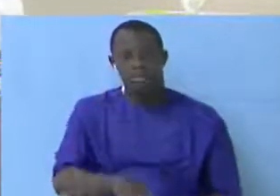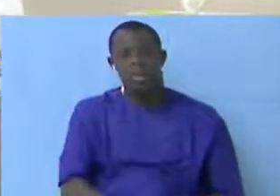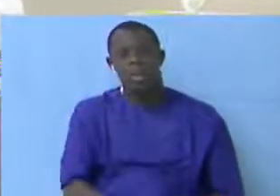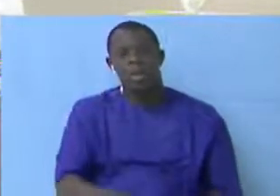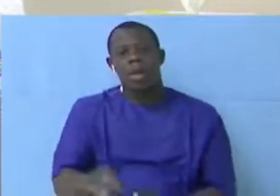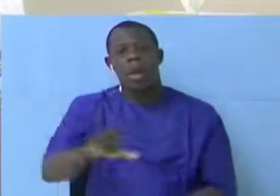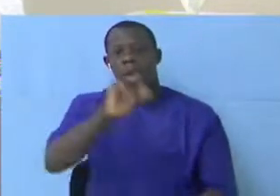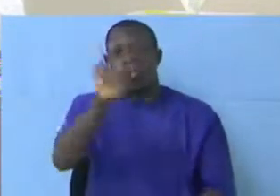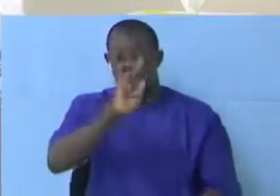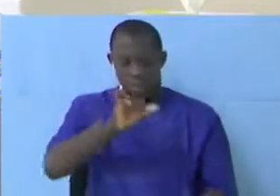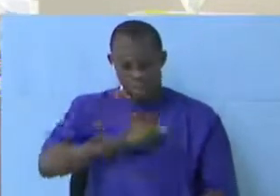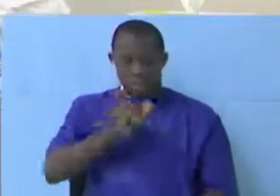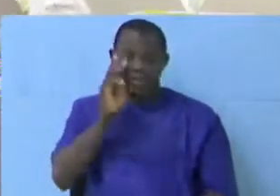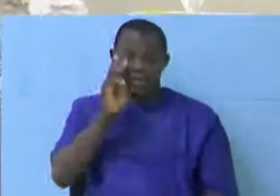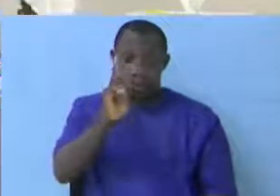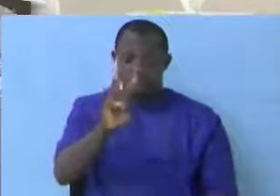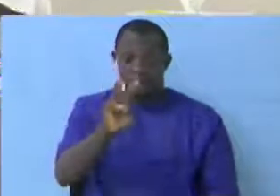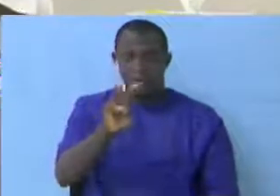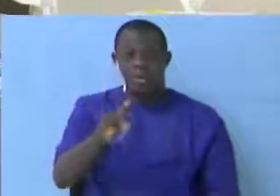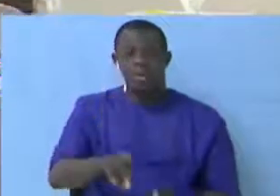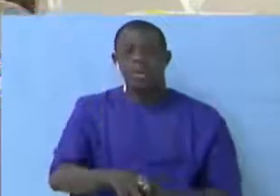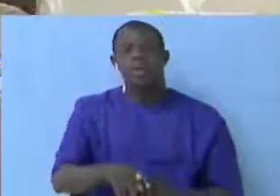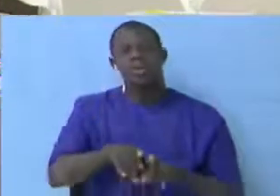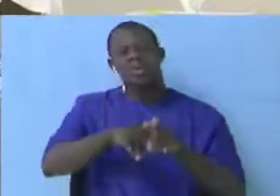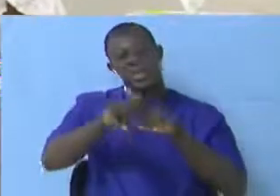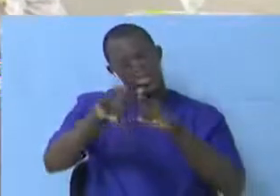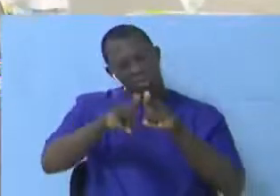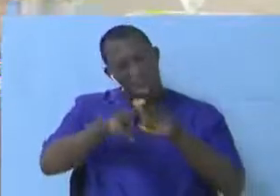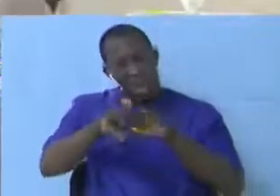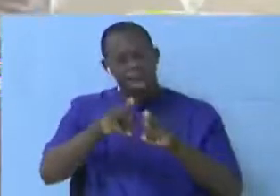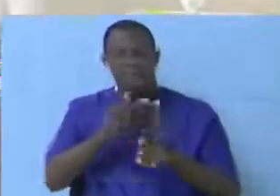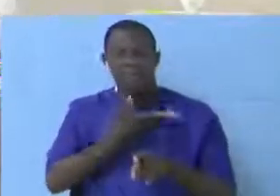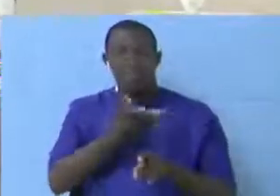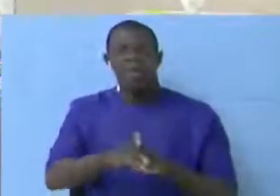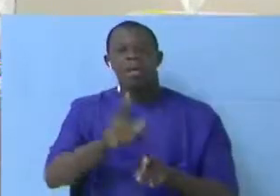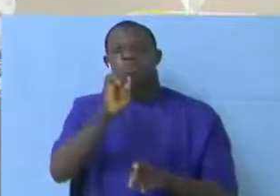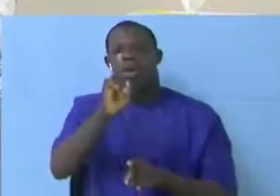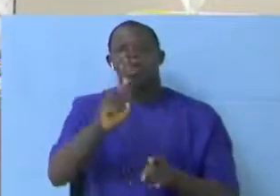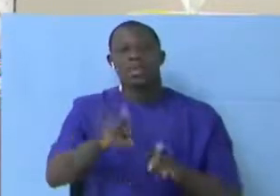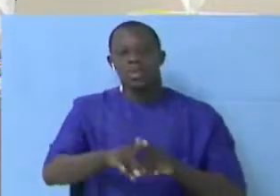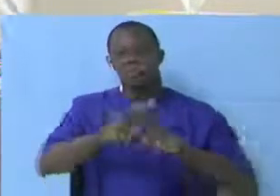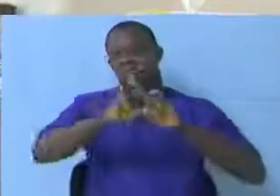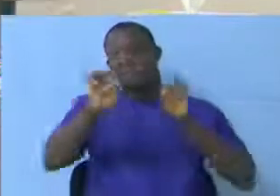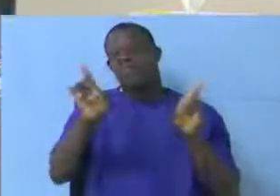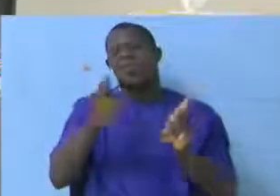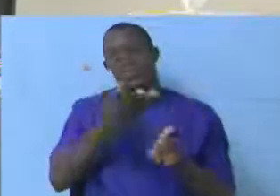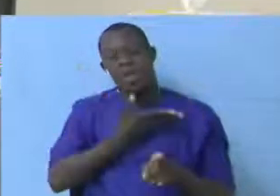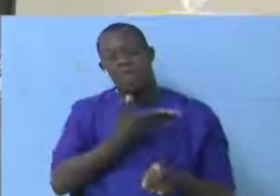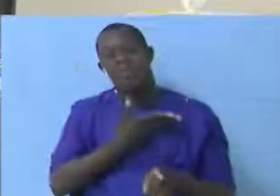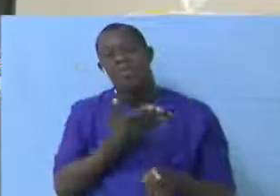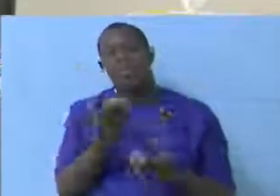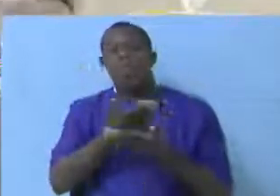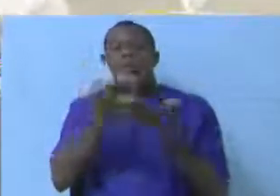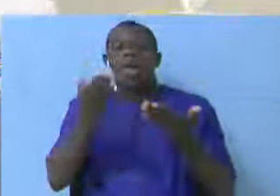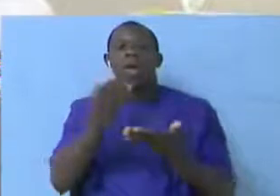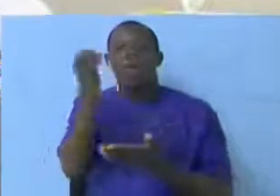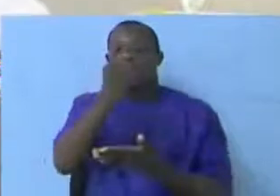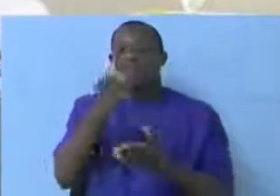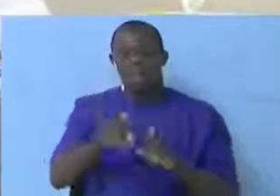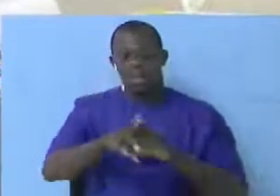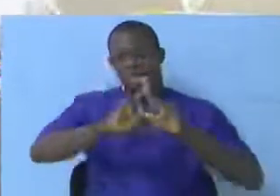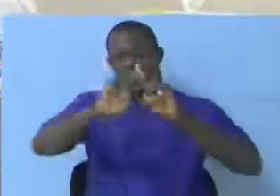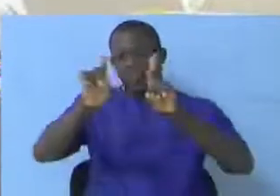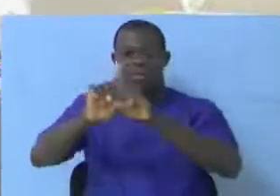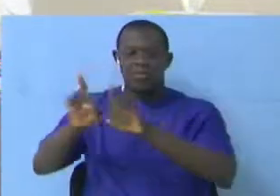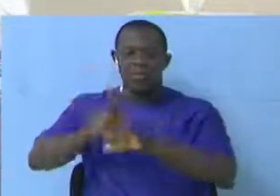and what he saw are very similar, but also fundamentally different, because they were at different points.